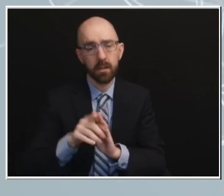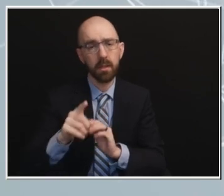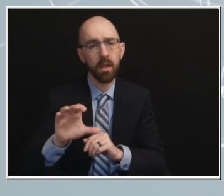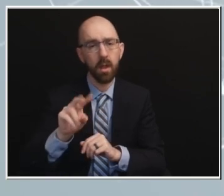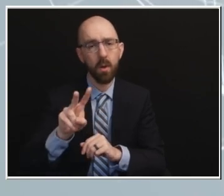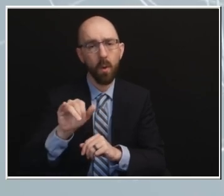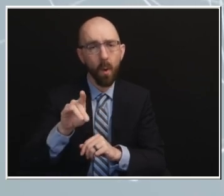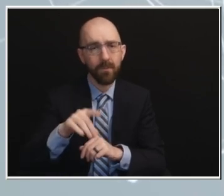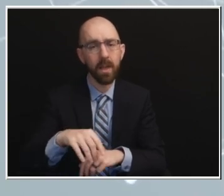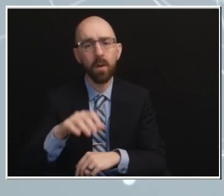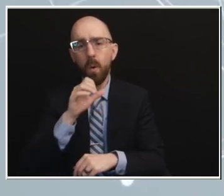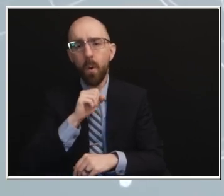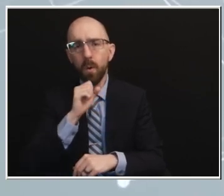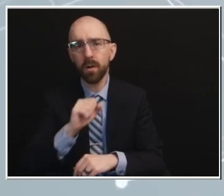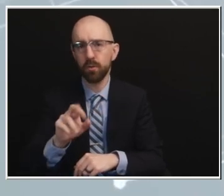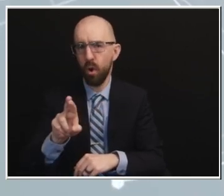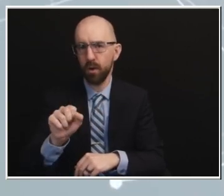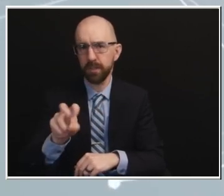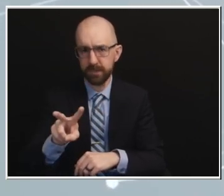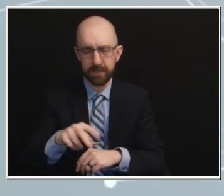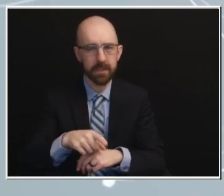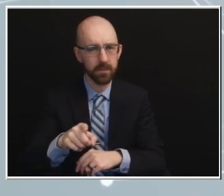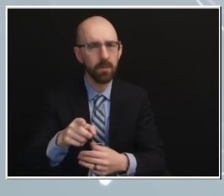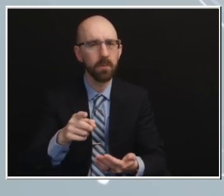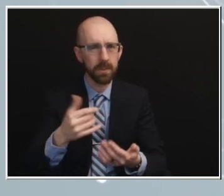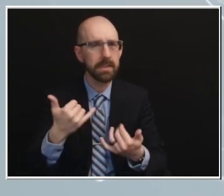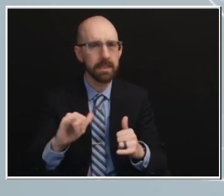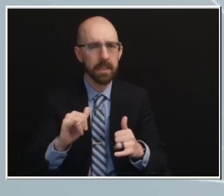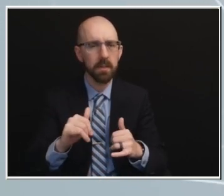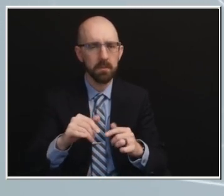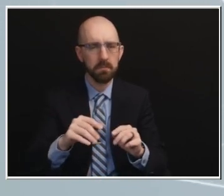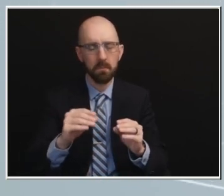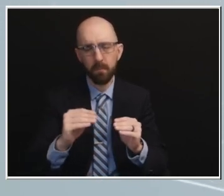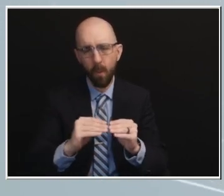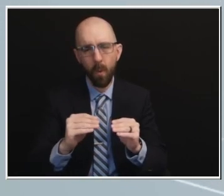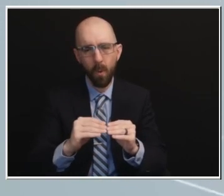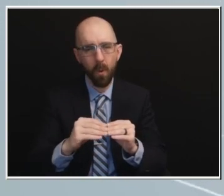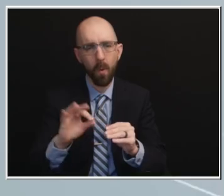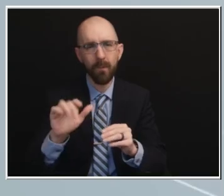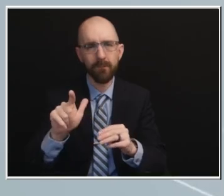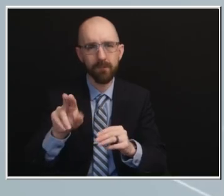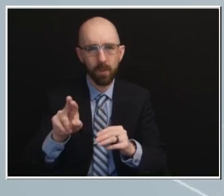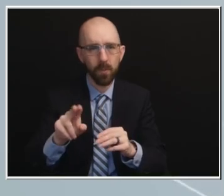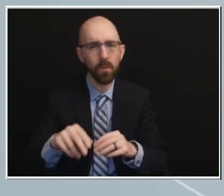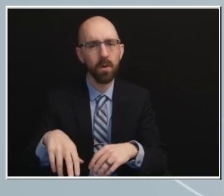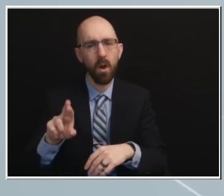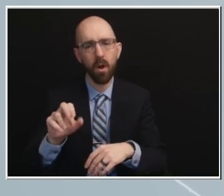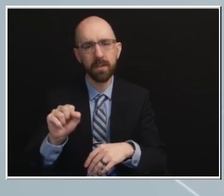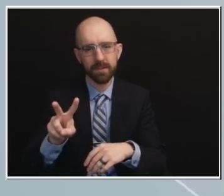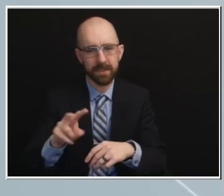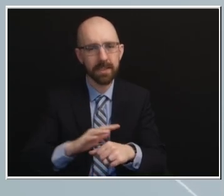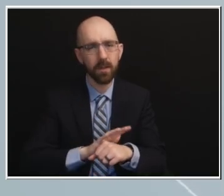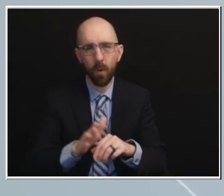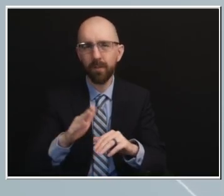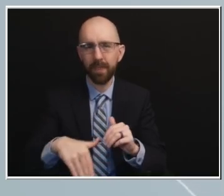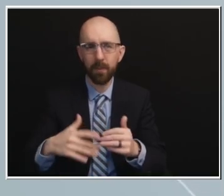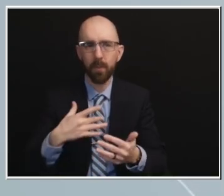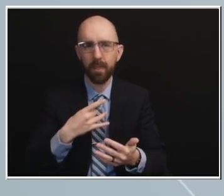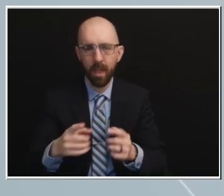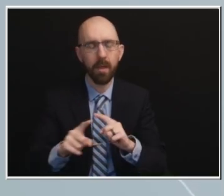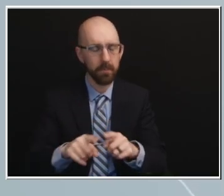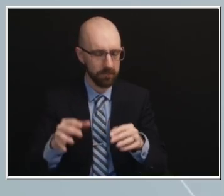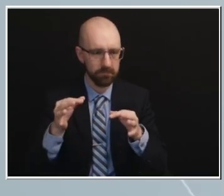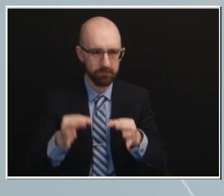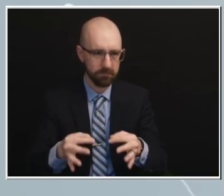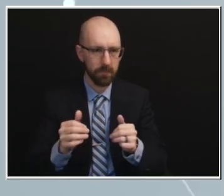is RSV. So still maintaining a little bit more influenza, RSV, and COVID than we would like, but certainly as far as